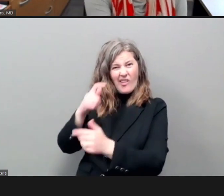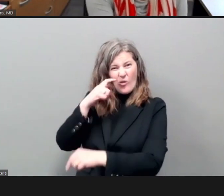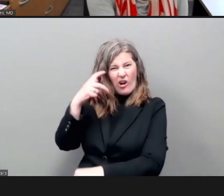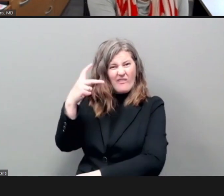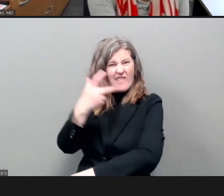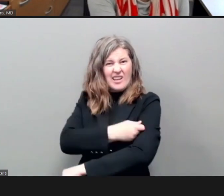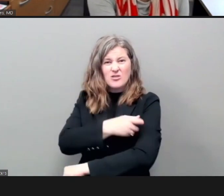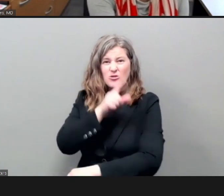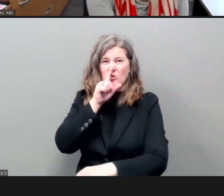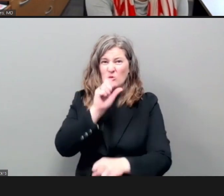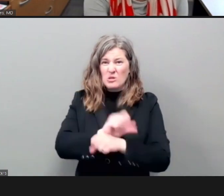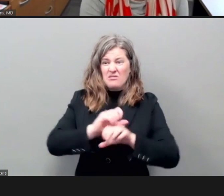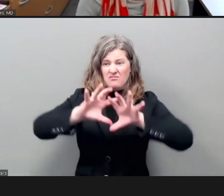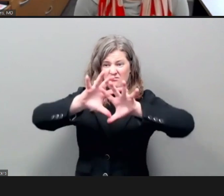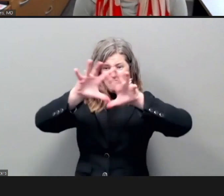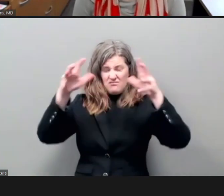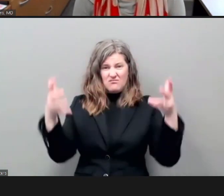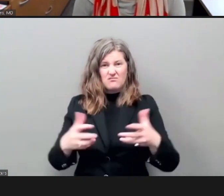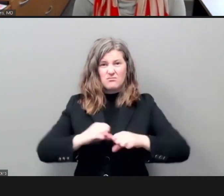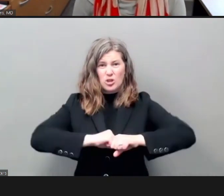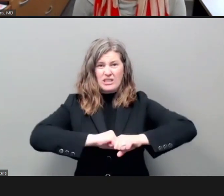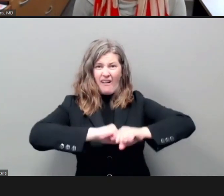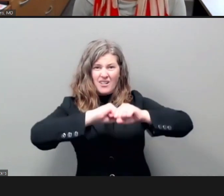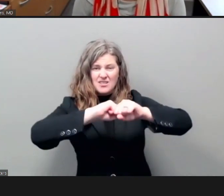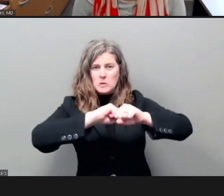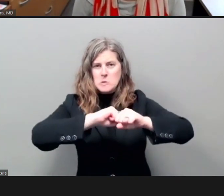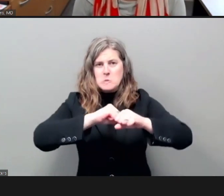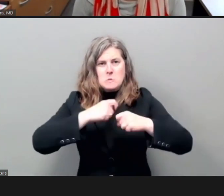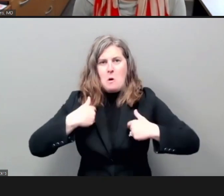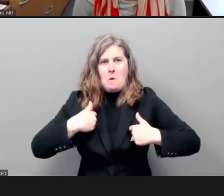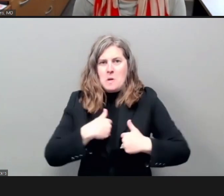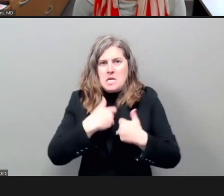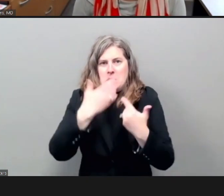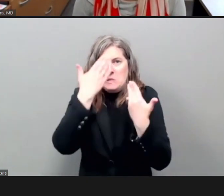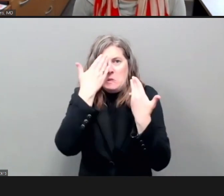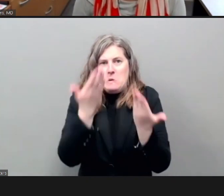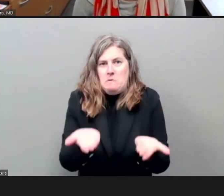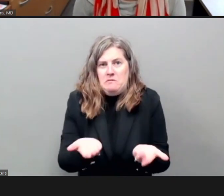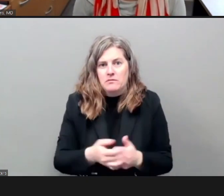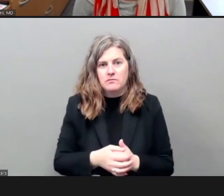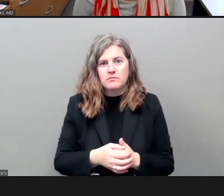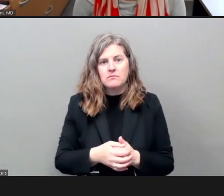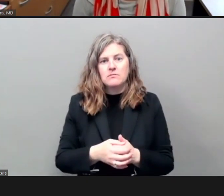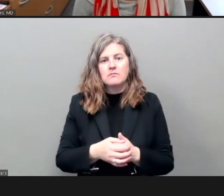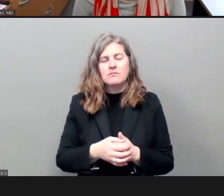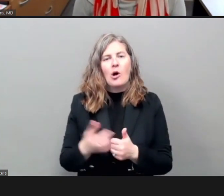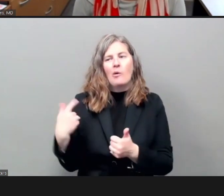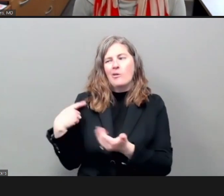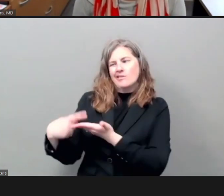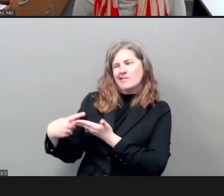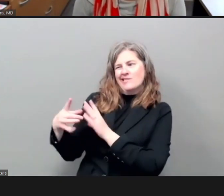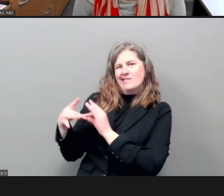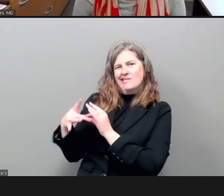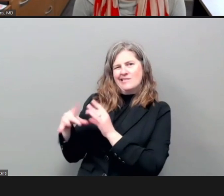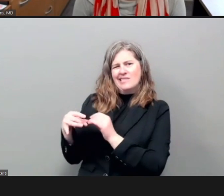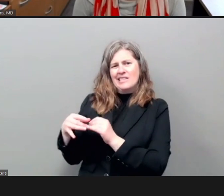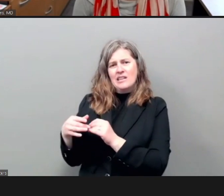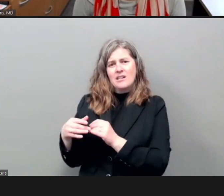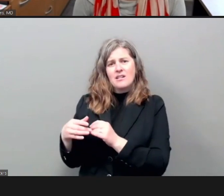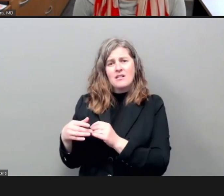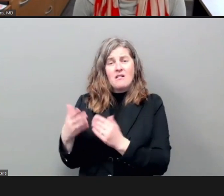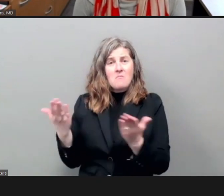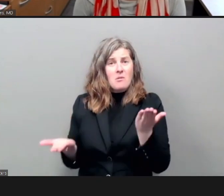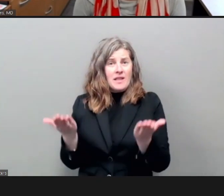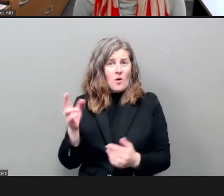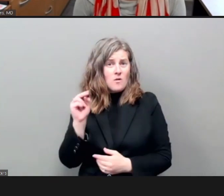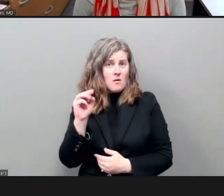reach herd immunity for coronavirus. We just don't know. And as a matter of fact, we were musing on this the other day that probably New Mexico will